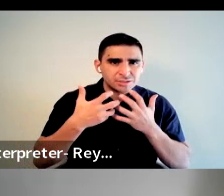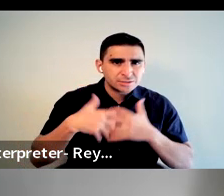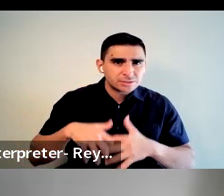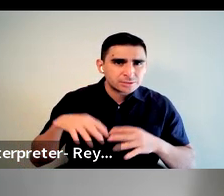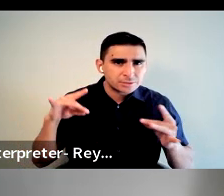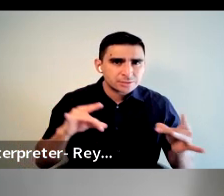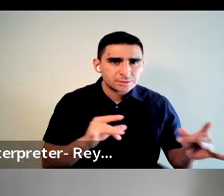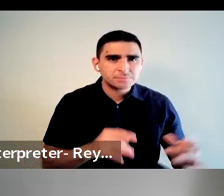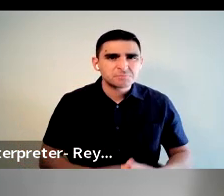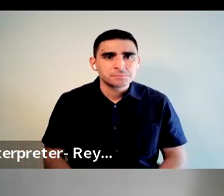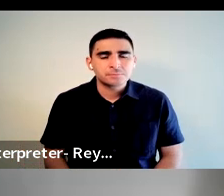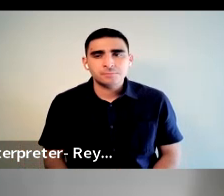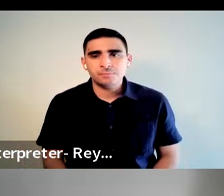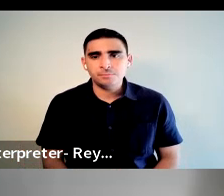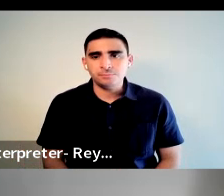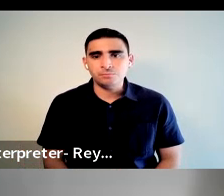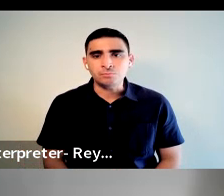comment.